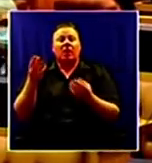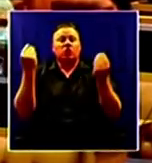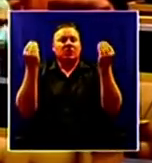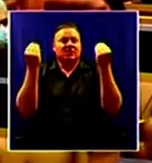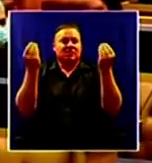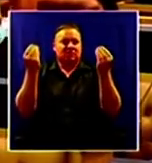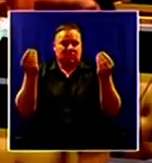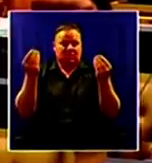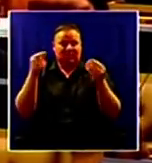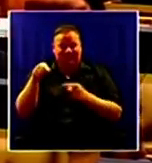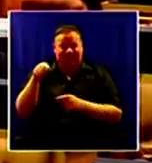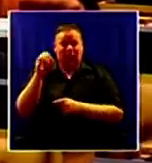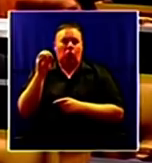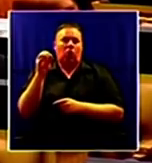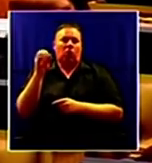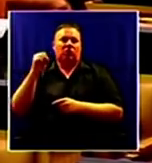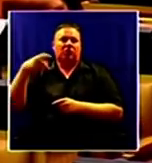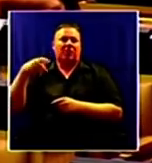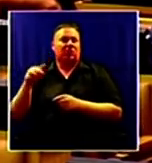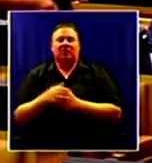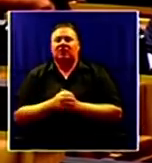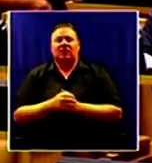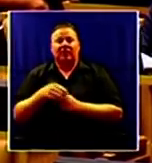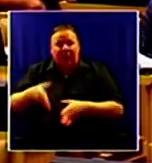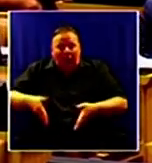This one, icon.